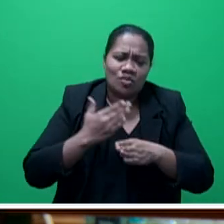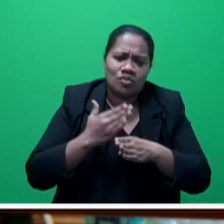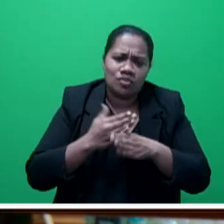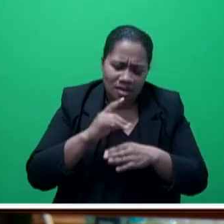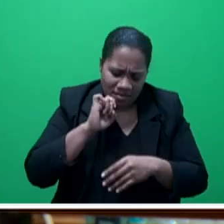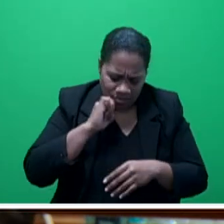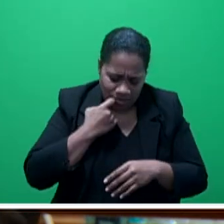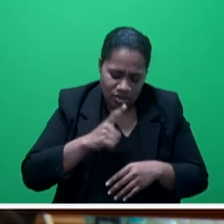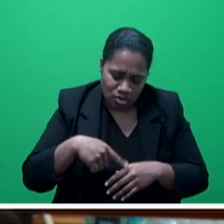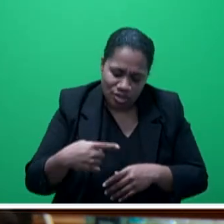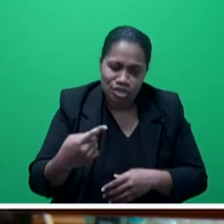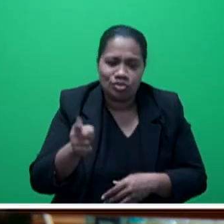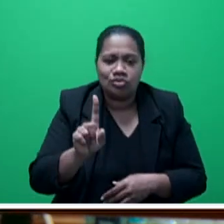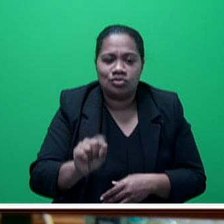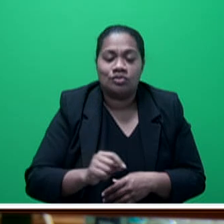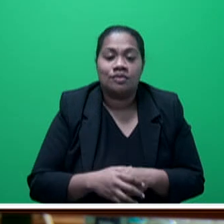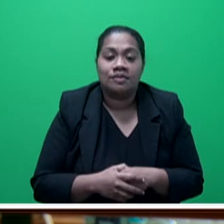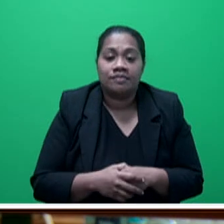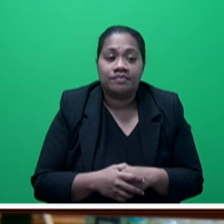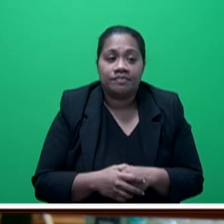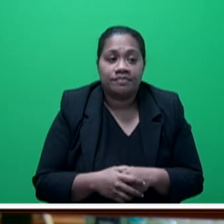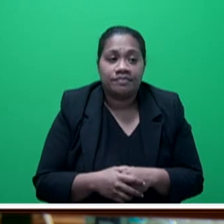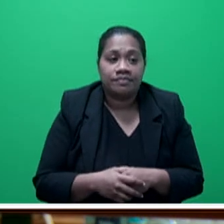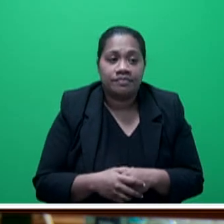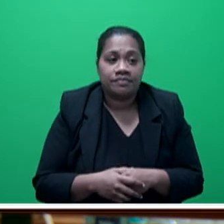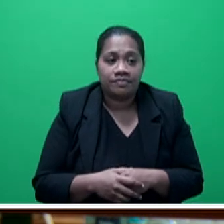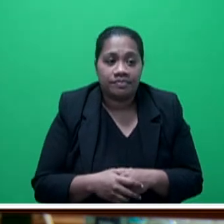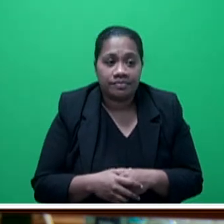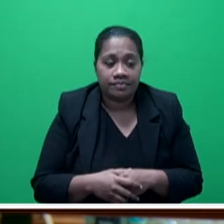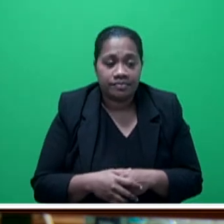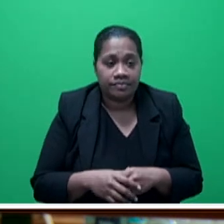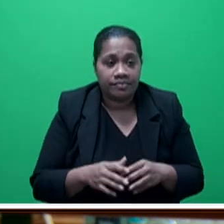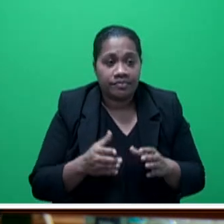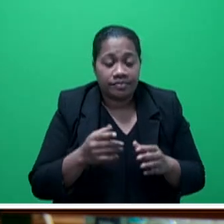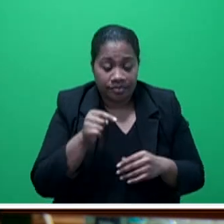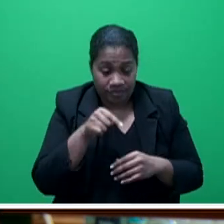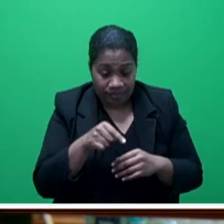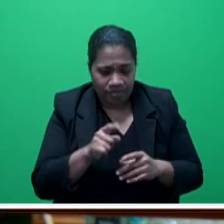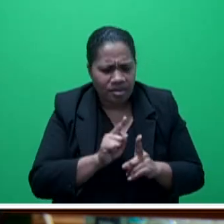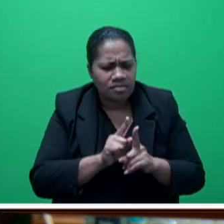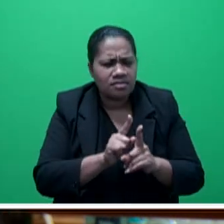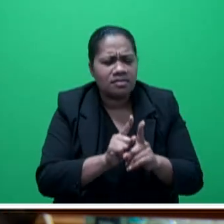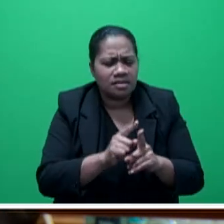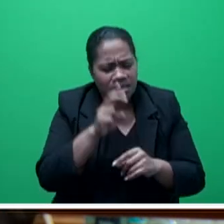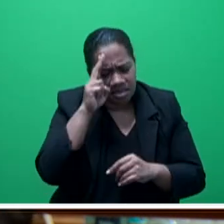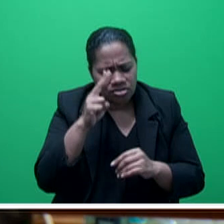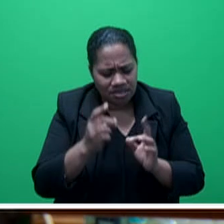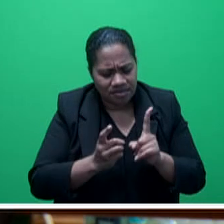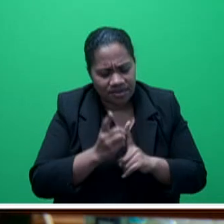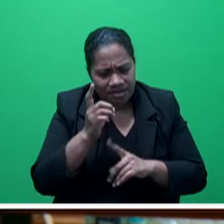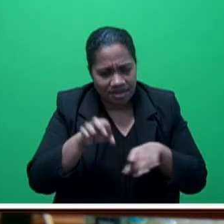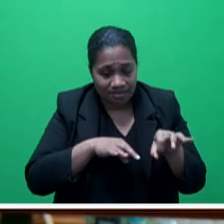to do so. The SDP is aligned to the 20-year National Development Plan, NDP, and builds on